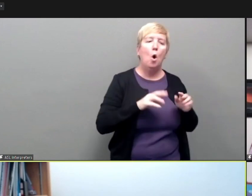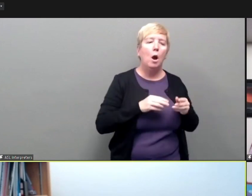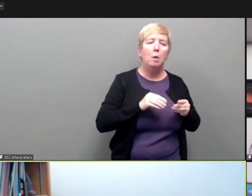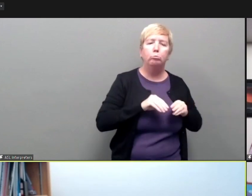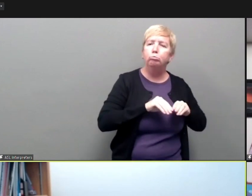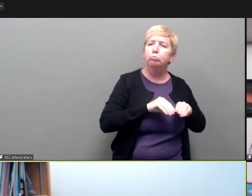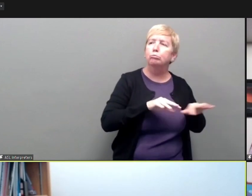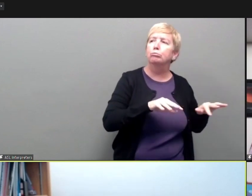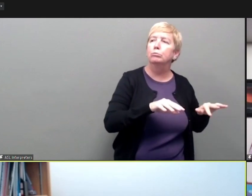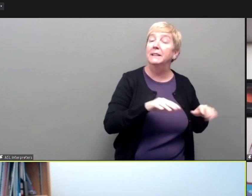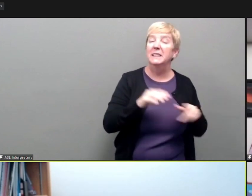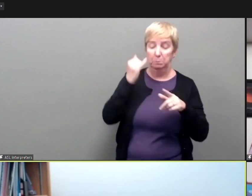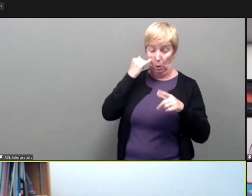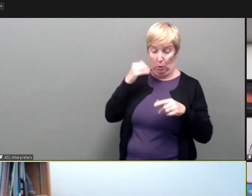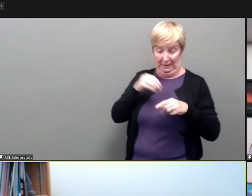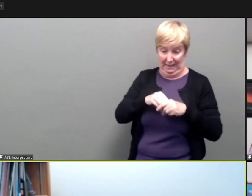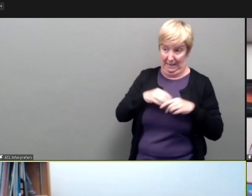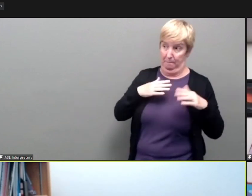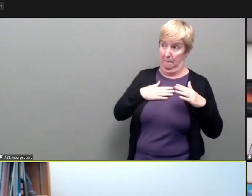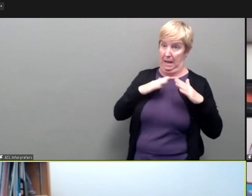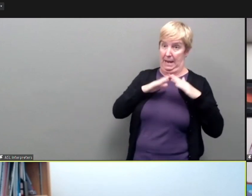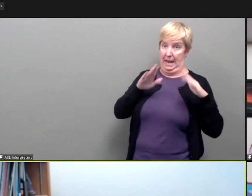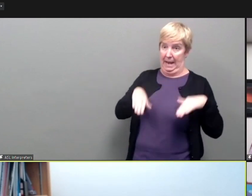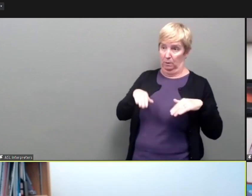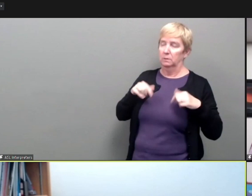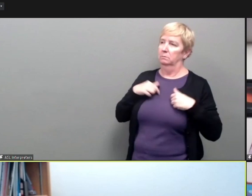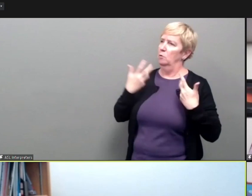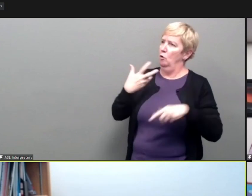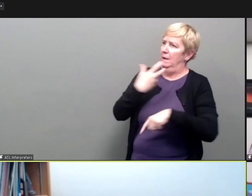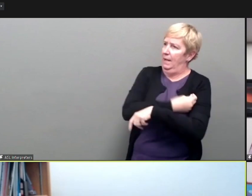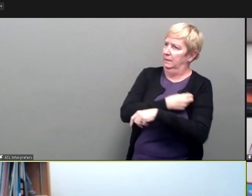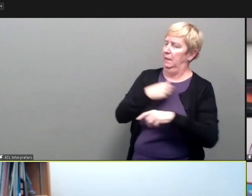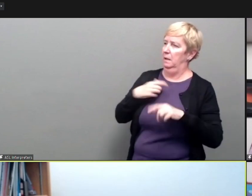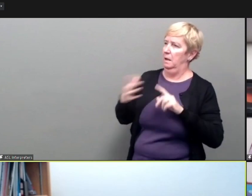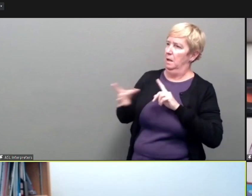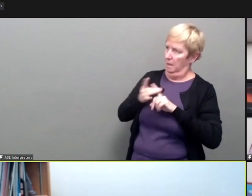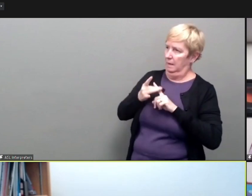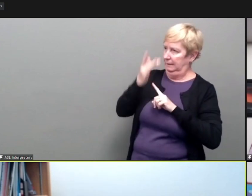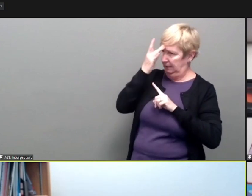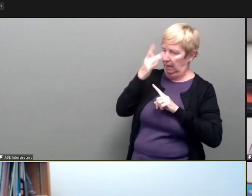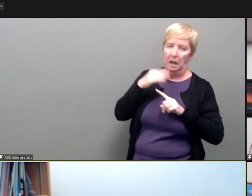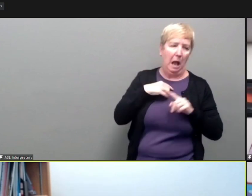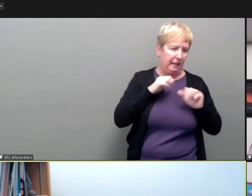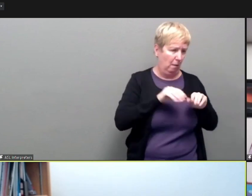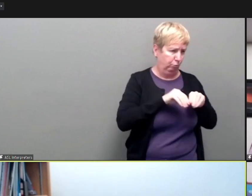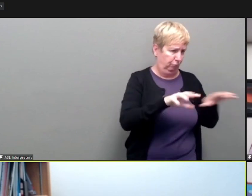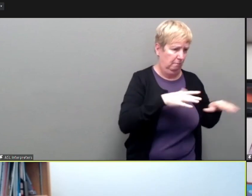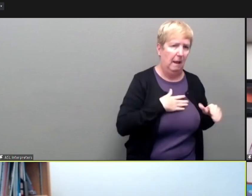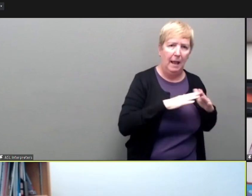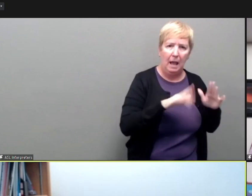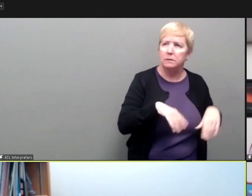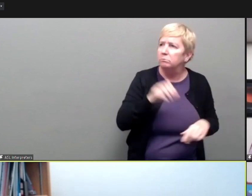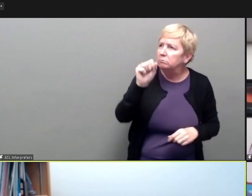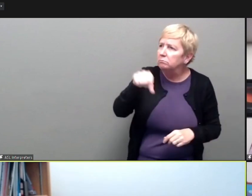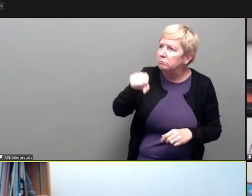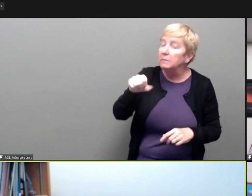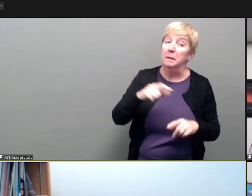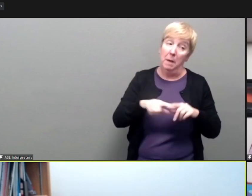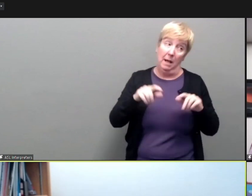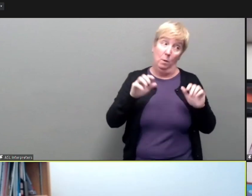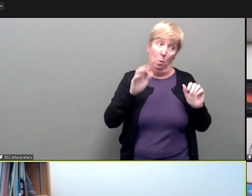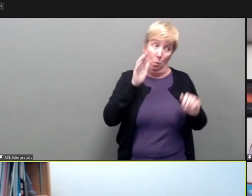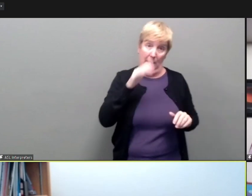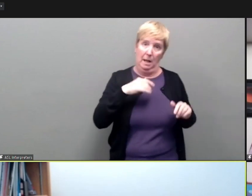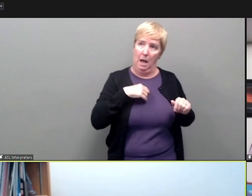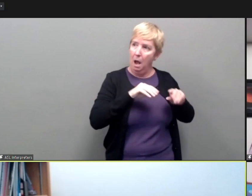inside a household, they might be just as likely to transmit within that household. But we don't know, there's